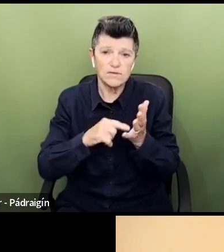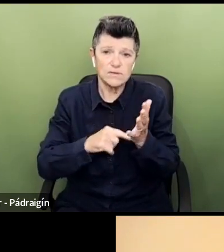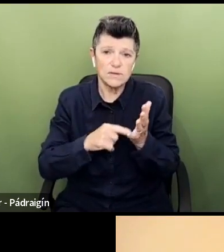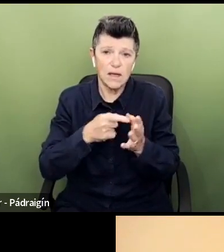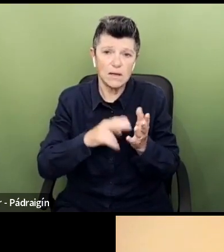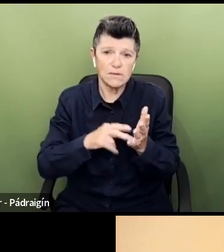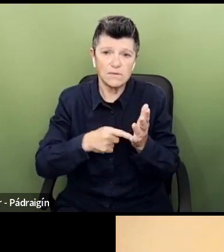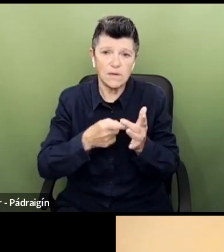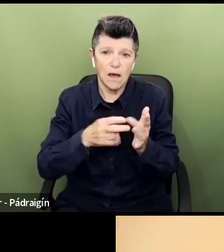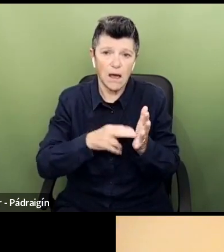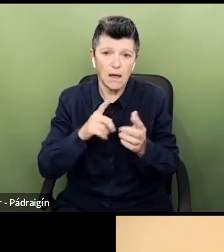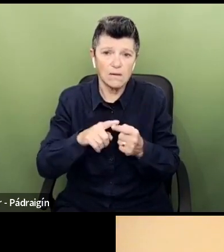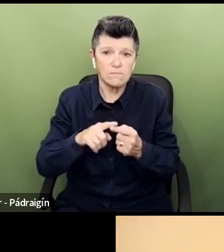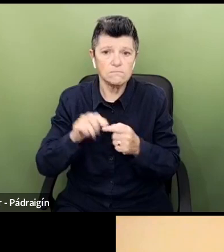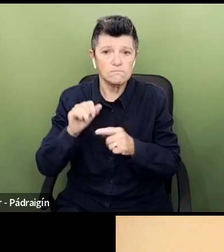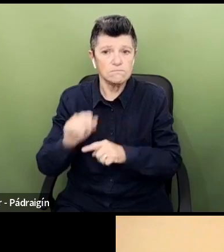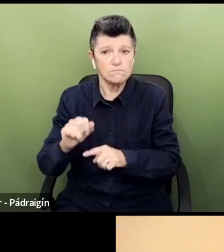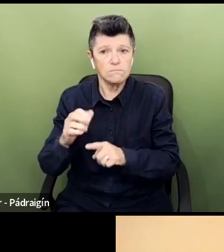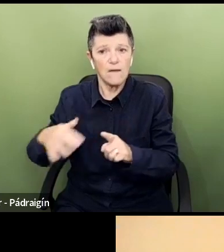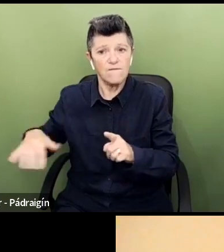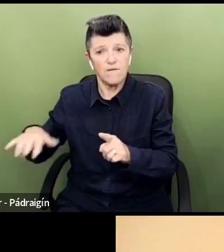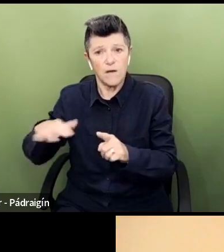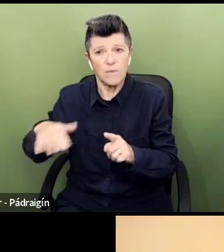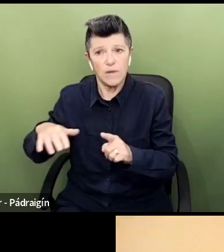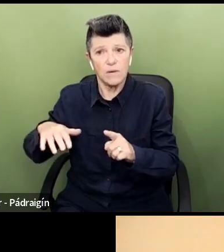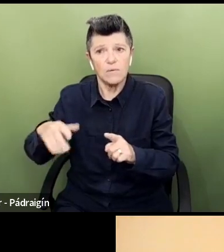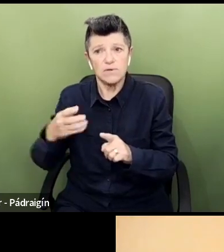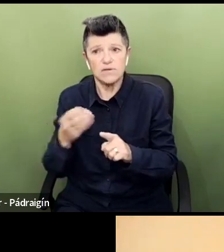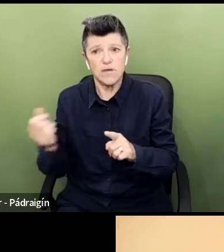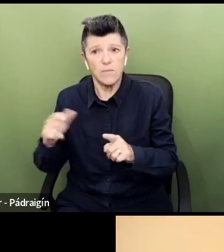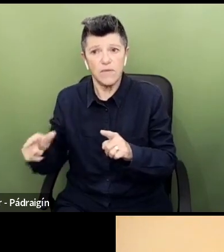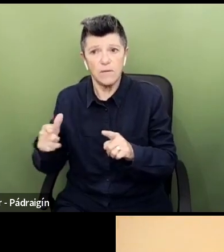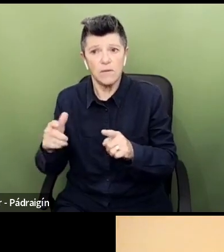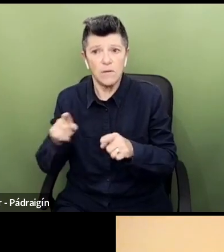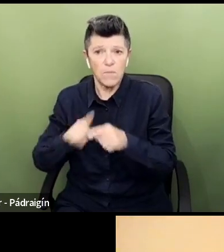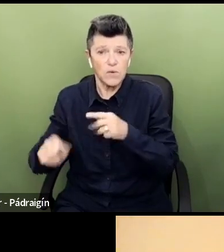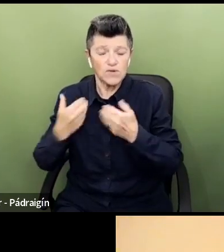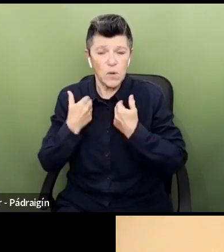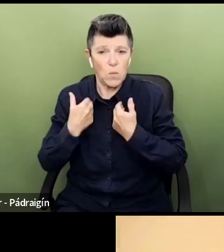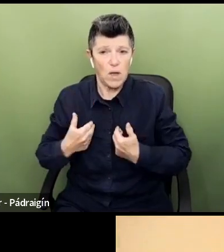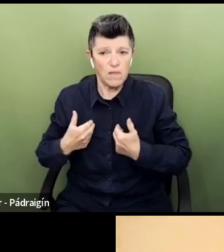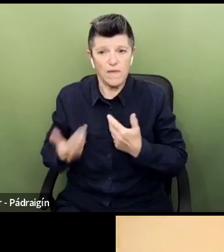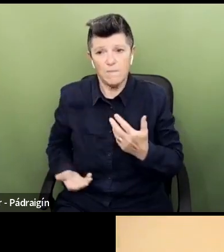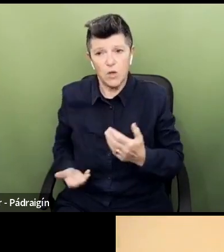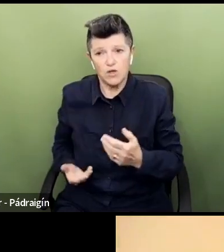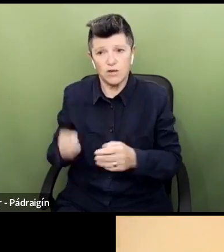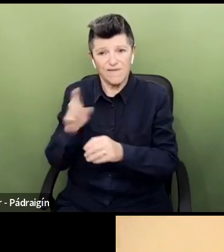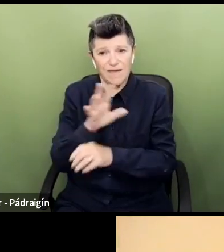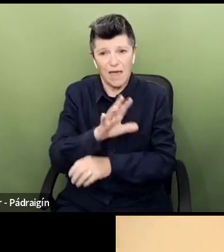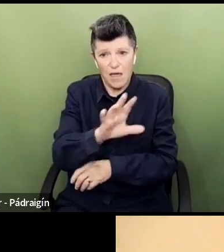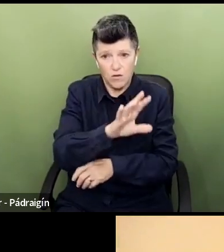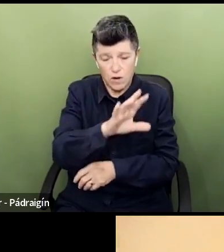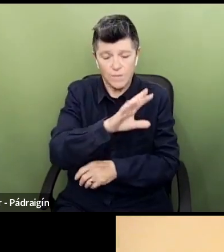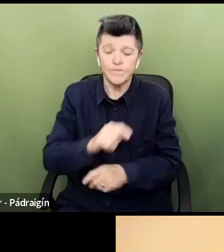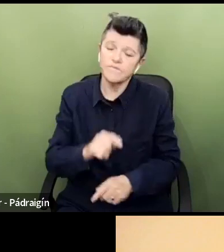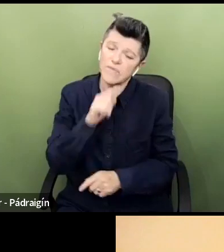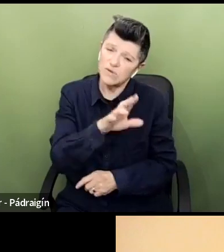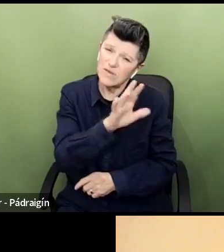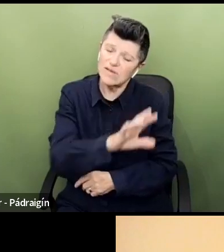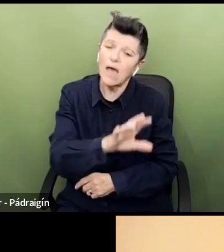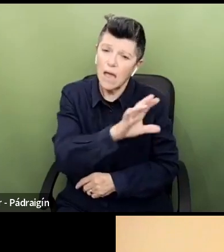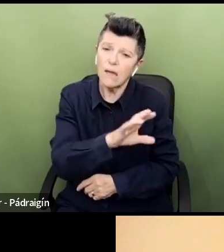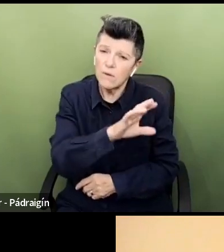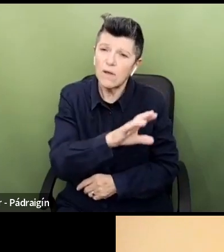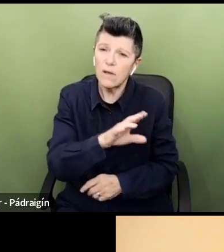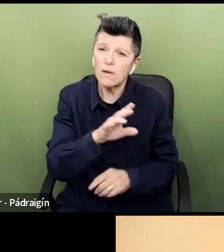came from a family of some of the wealthiest merchants in that region. So this was a region that was